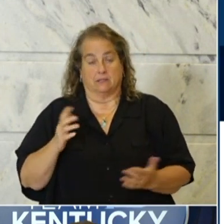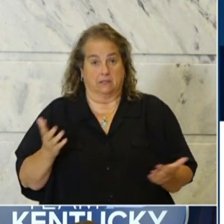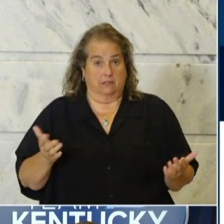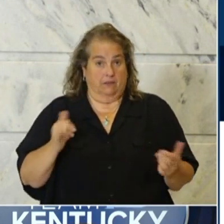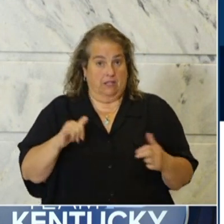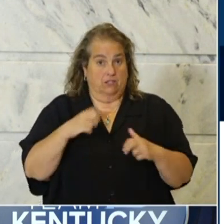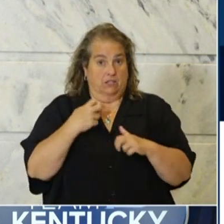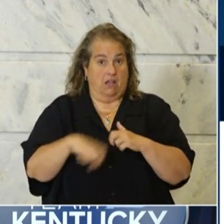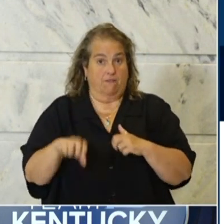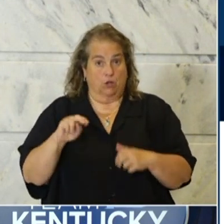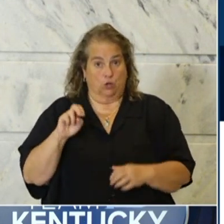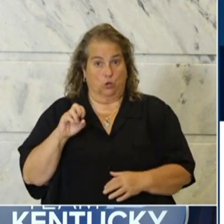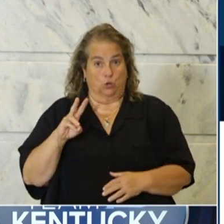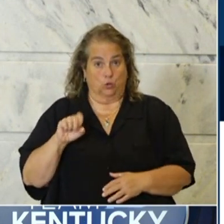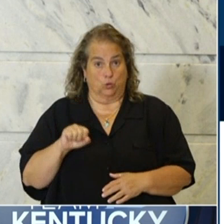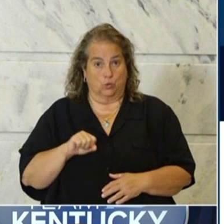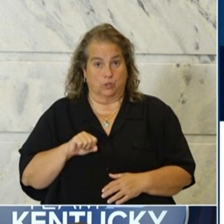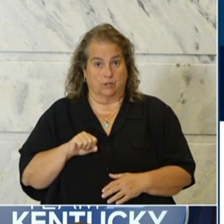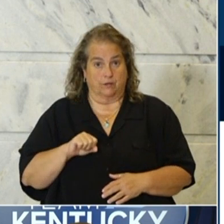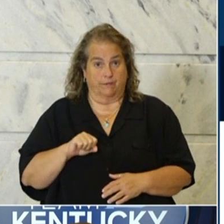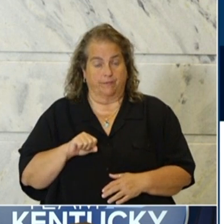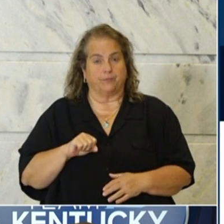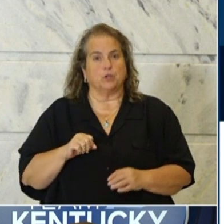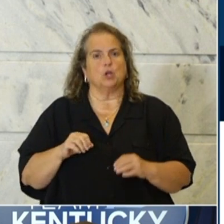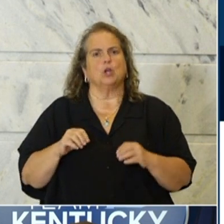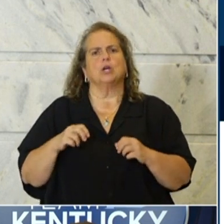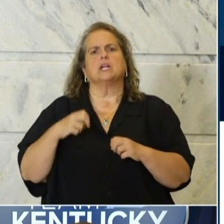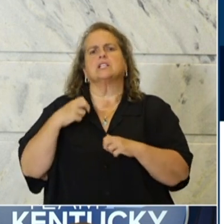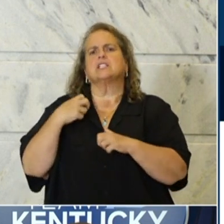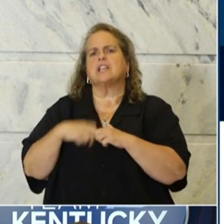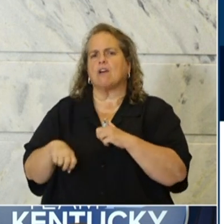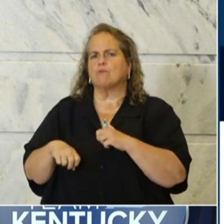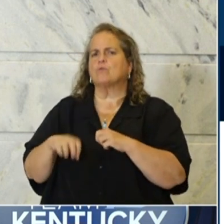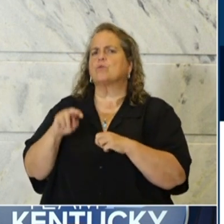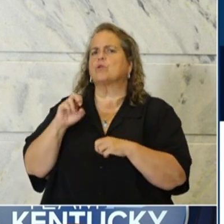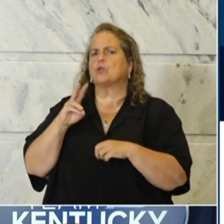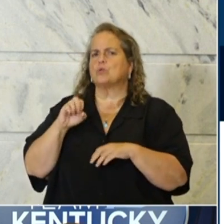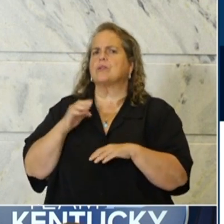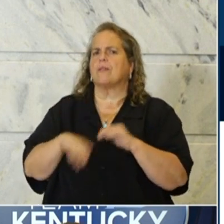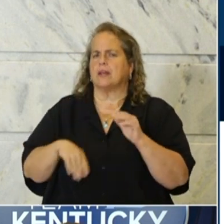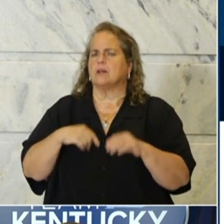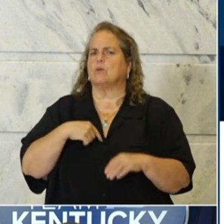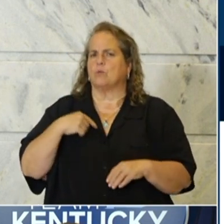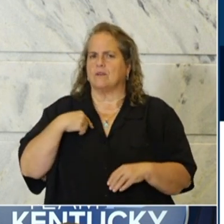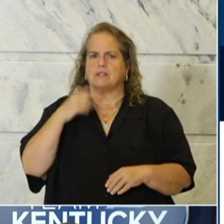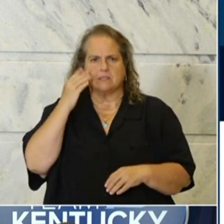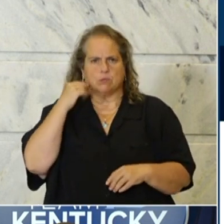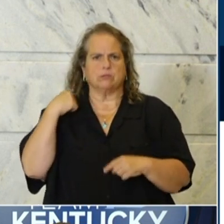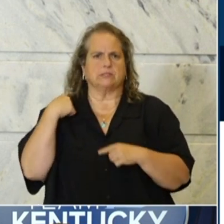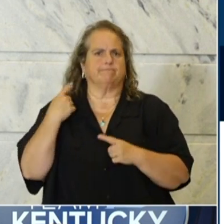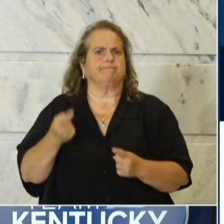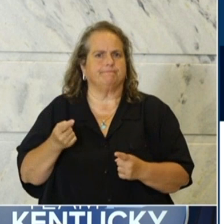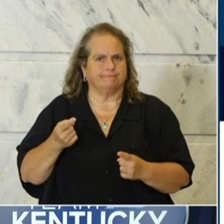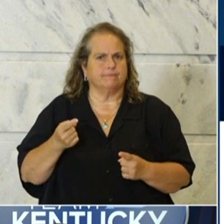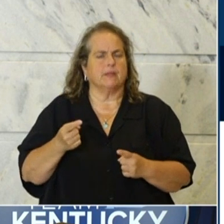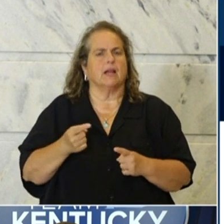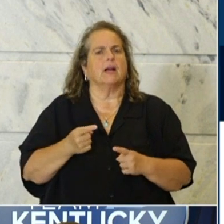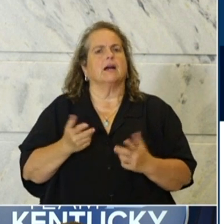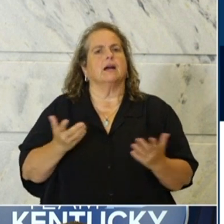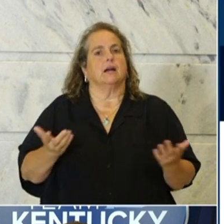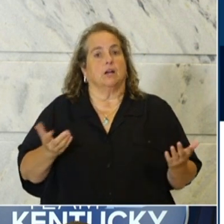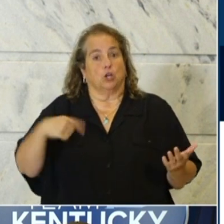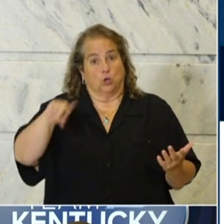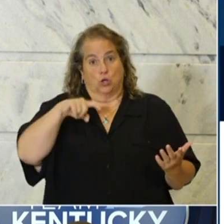news, and it's tougher news than we faced in a while. And again, it ought to be sobering, but it ought to make us